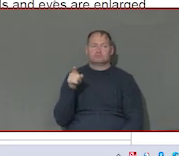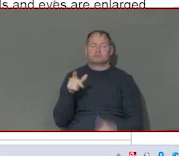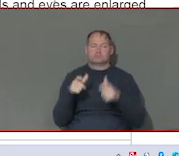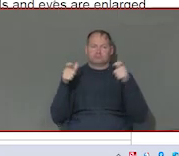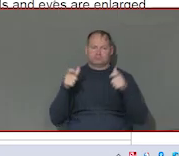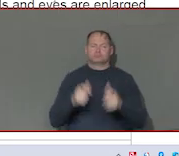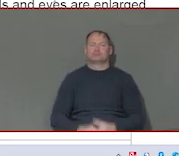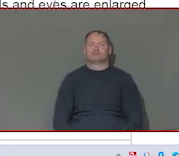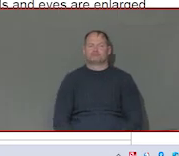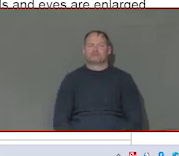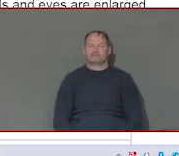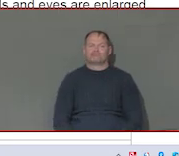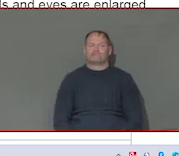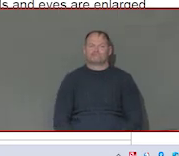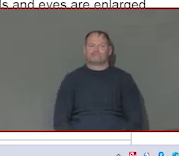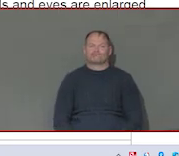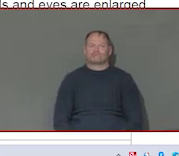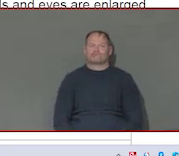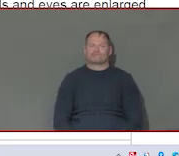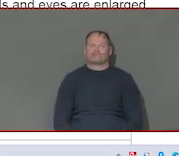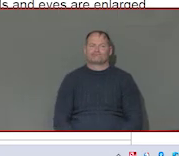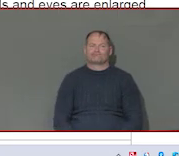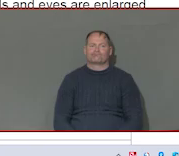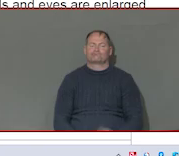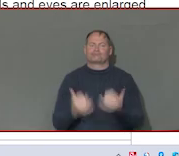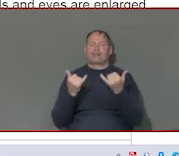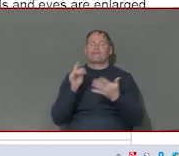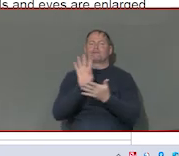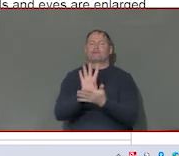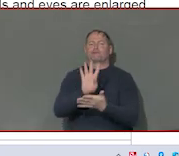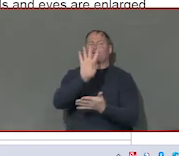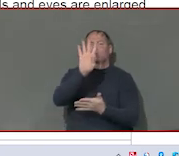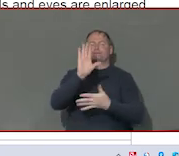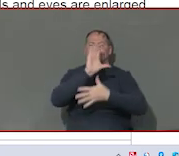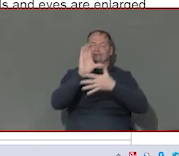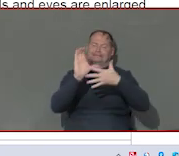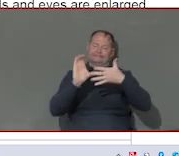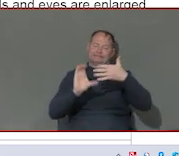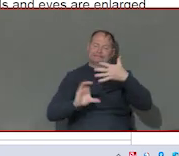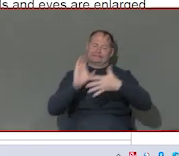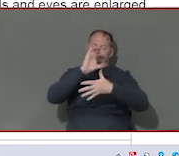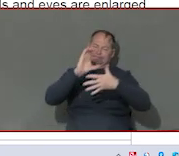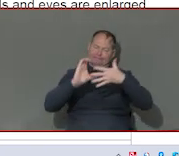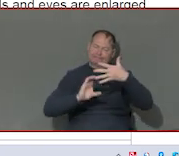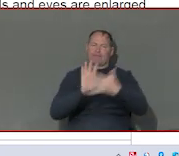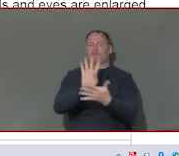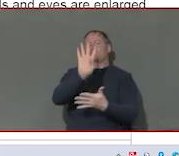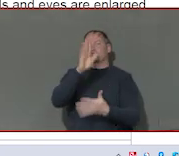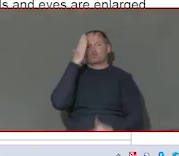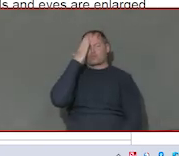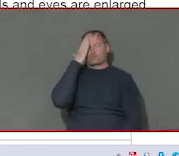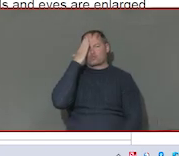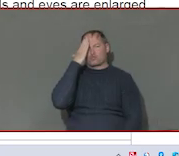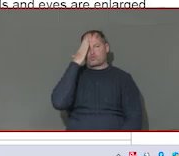enlarged. So these are all the 14 characteristics that you must know that we share